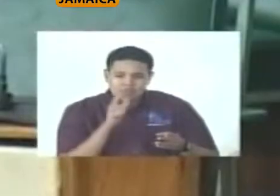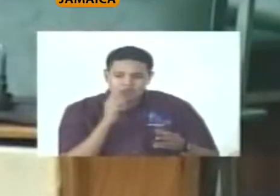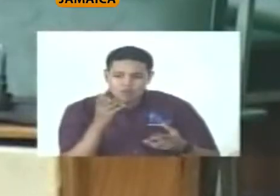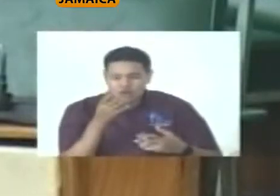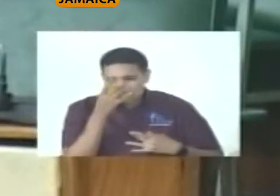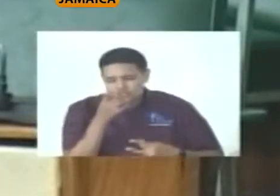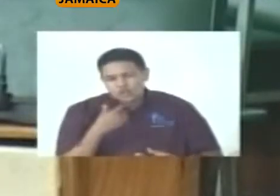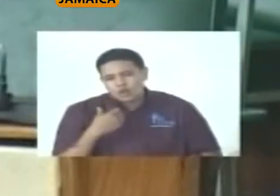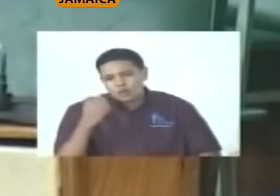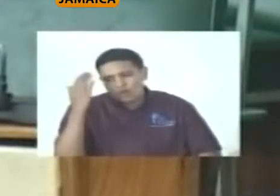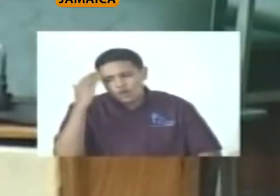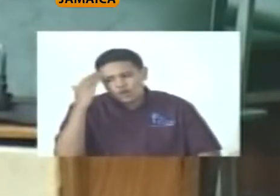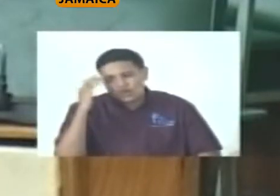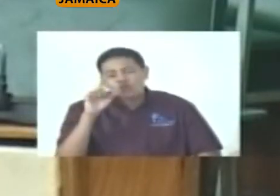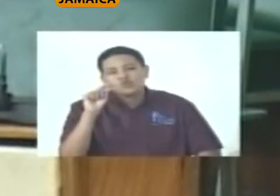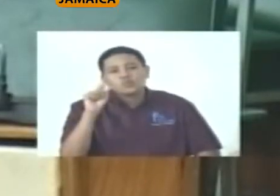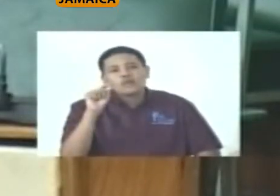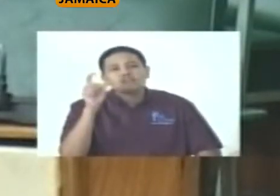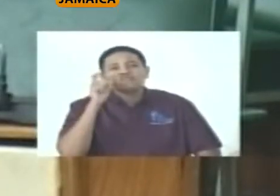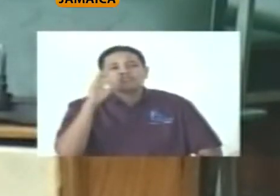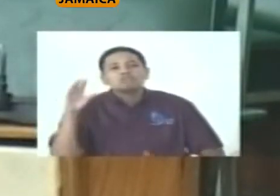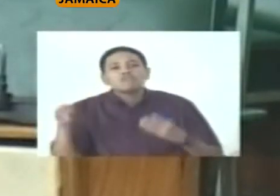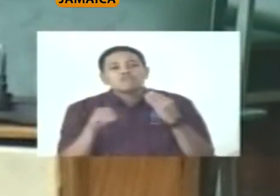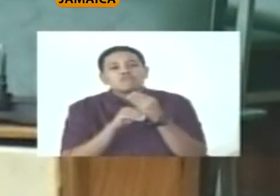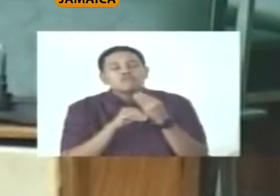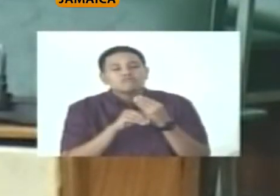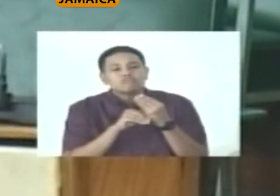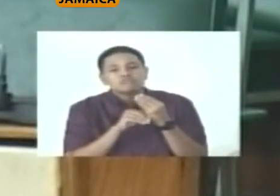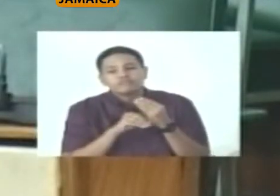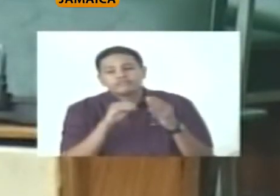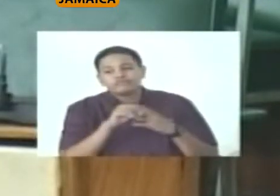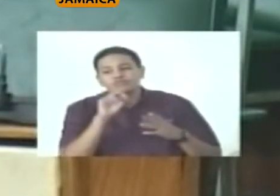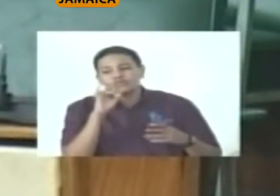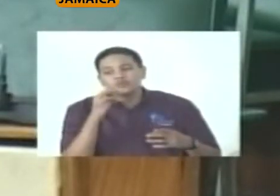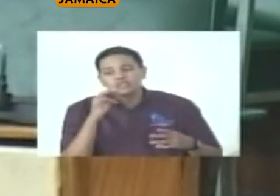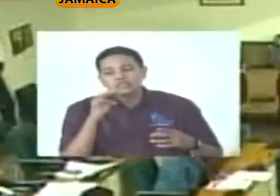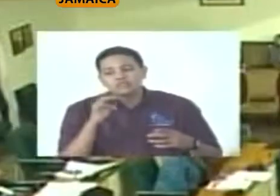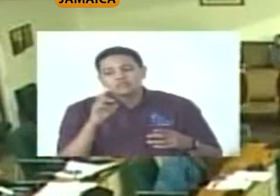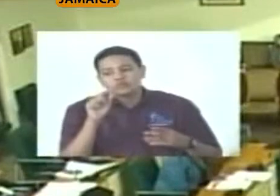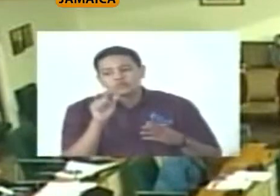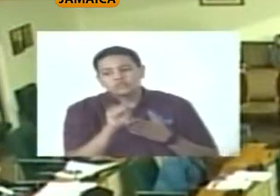I would just say. I know 20 were brought on in 2017, which...